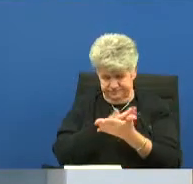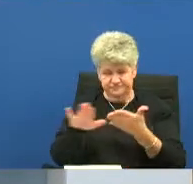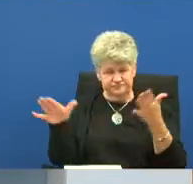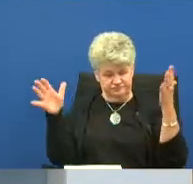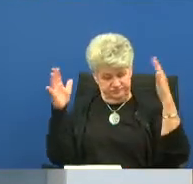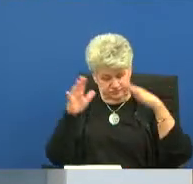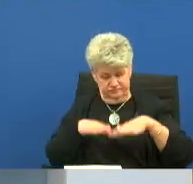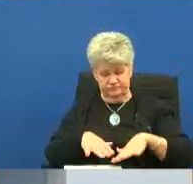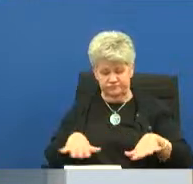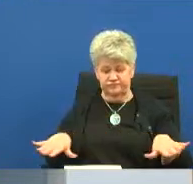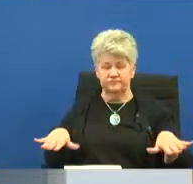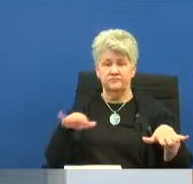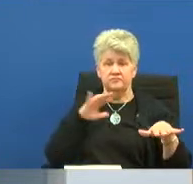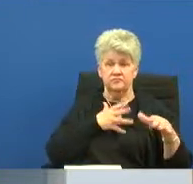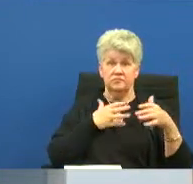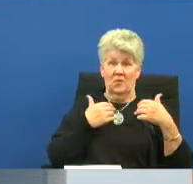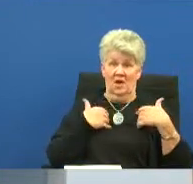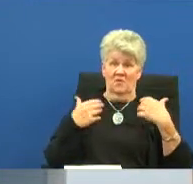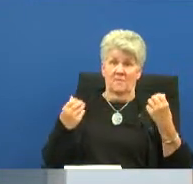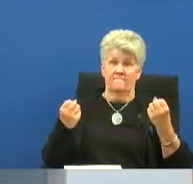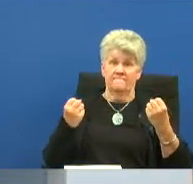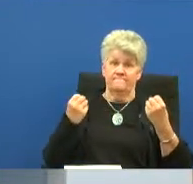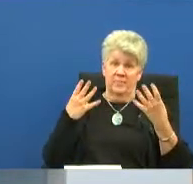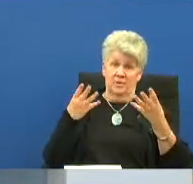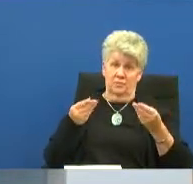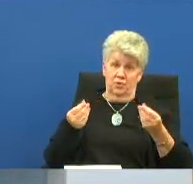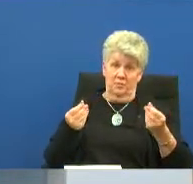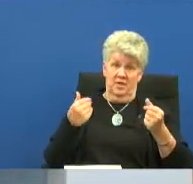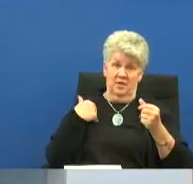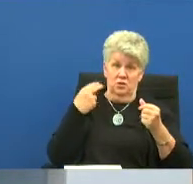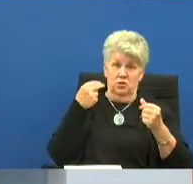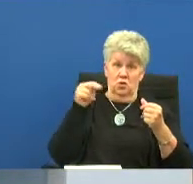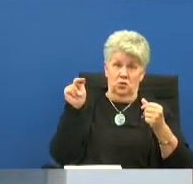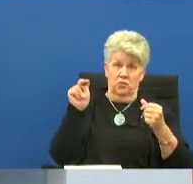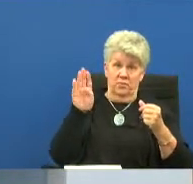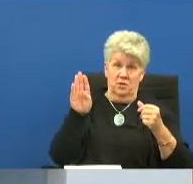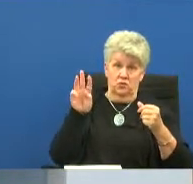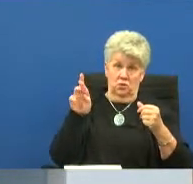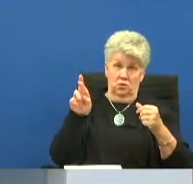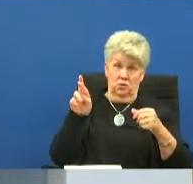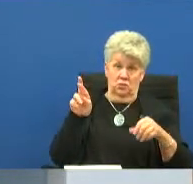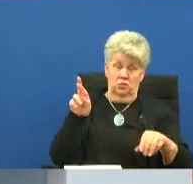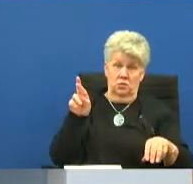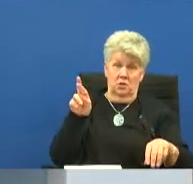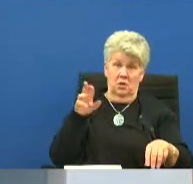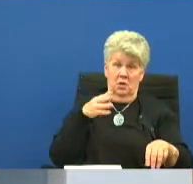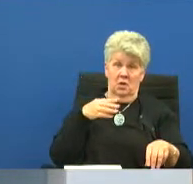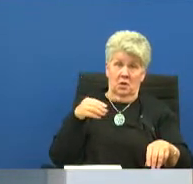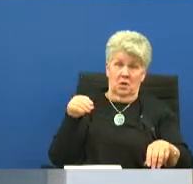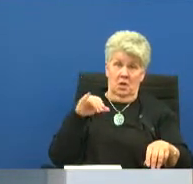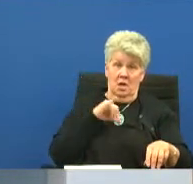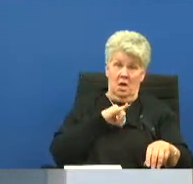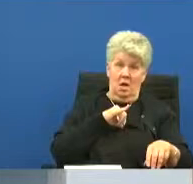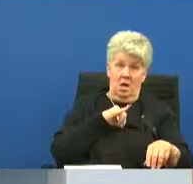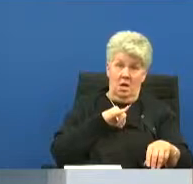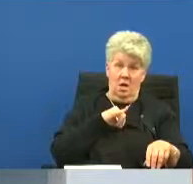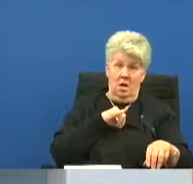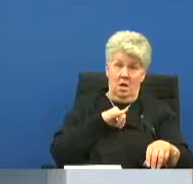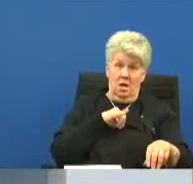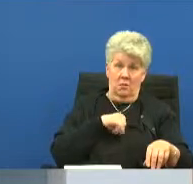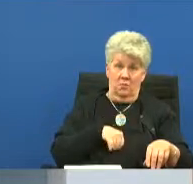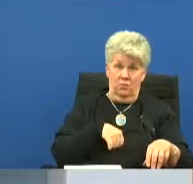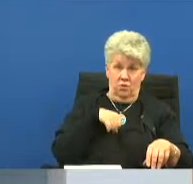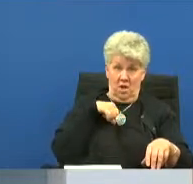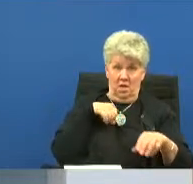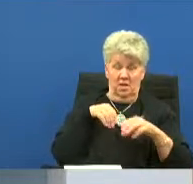We have multiple properties in North Baton Rouge, and I do take pride